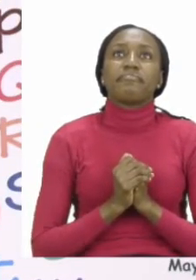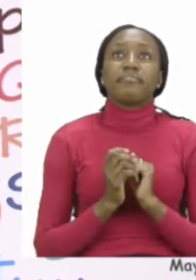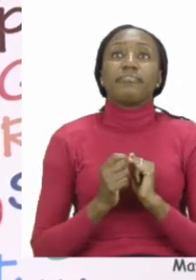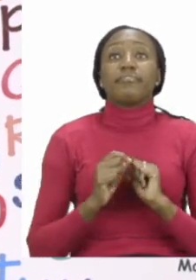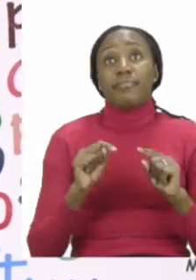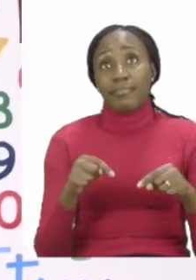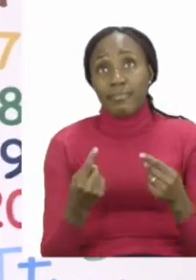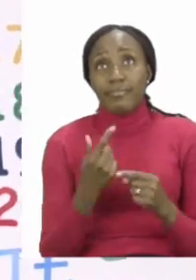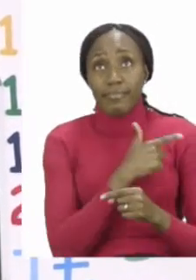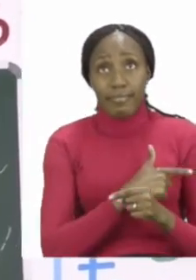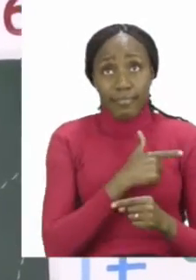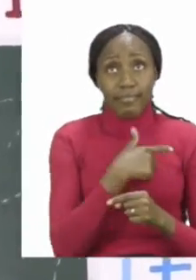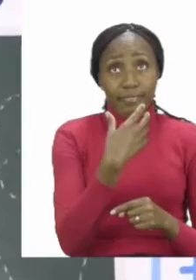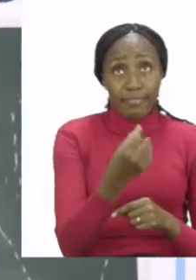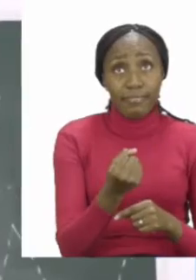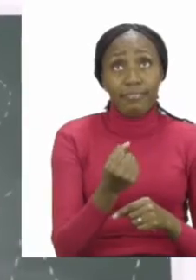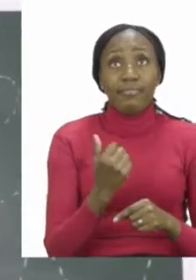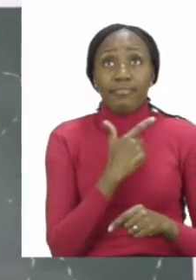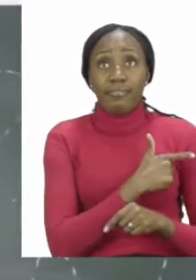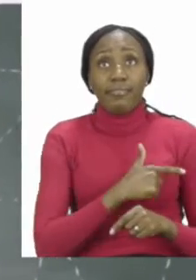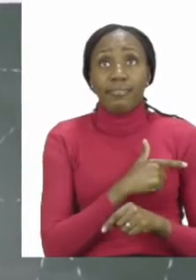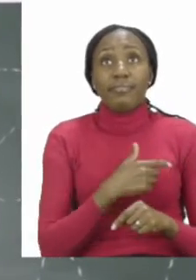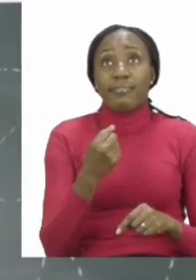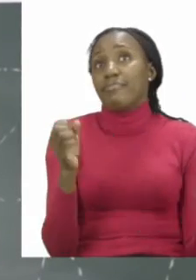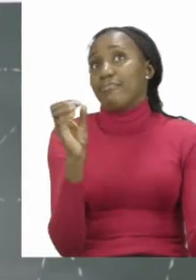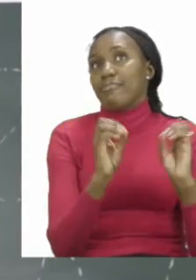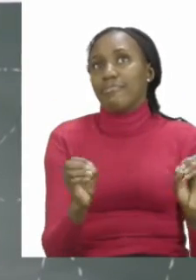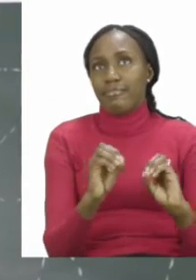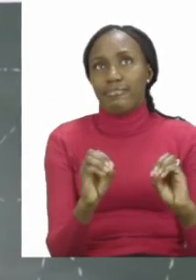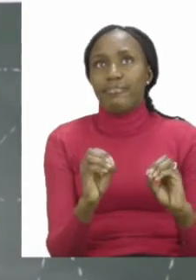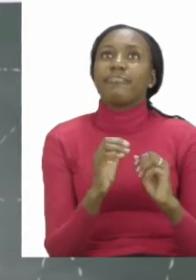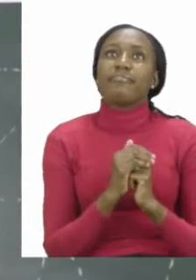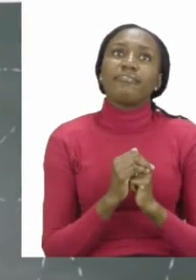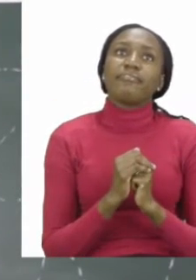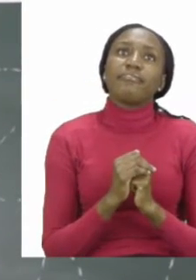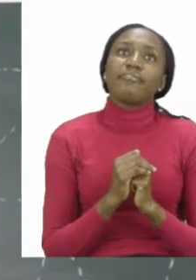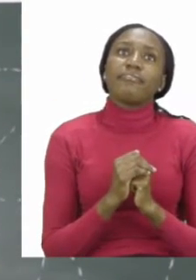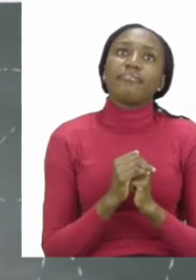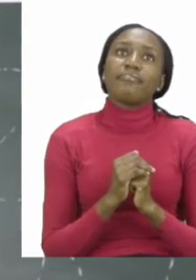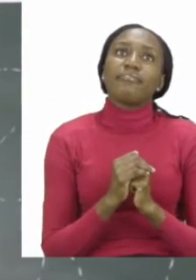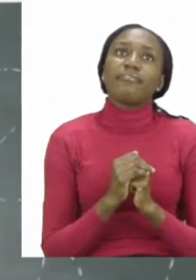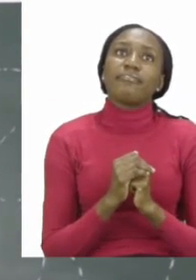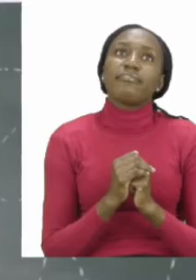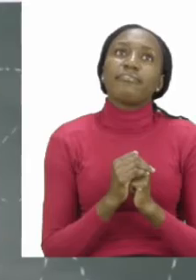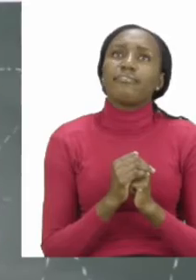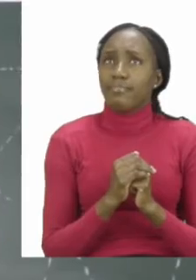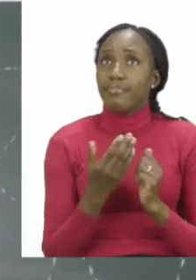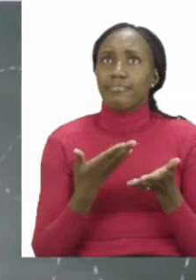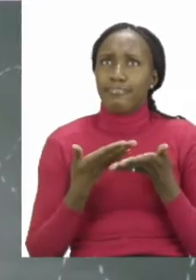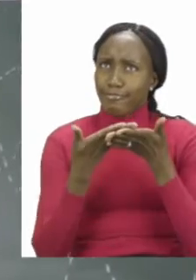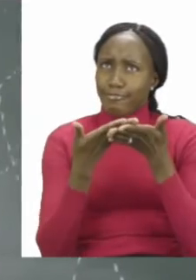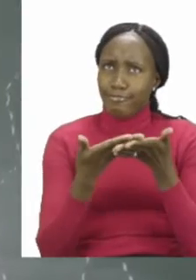and non-living things. So now I want you to help me to see which of